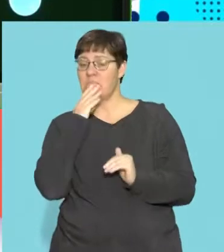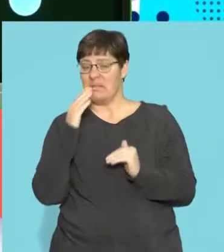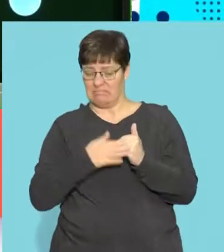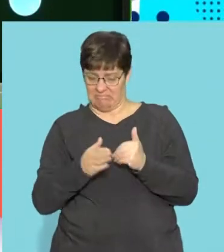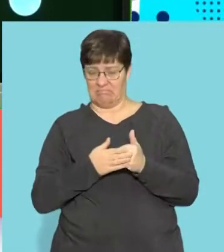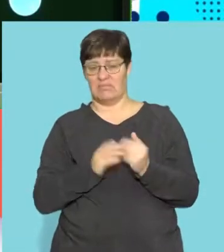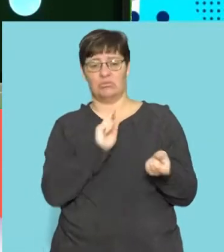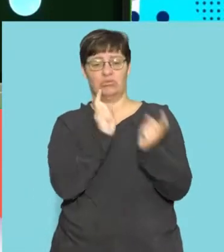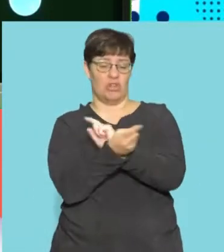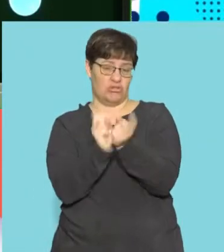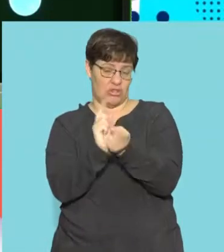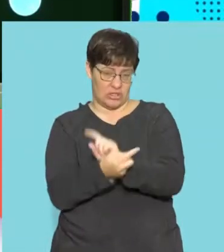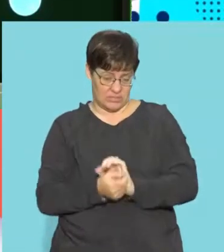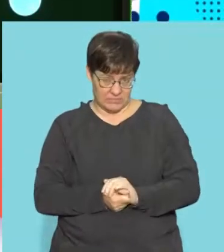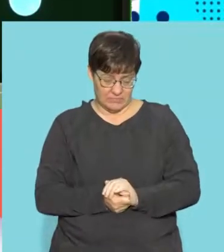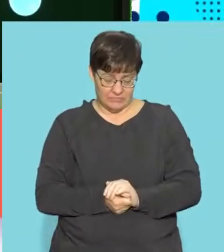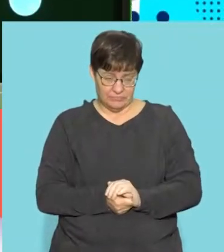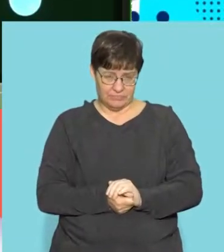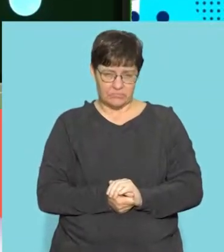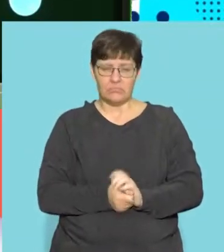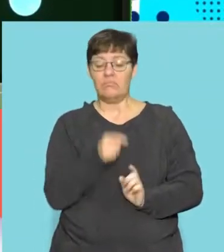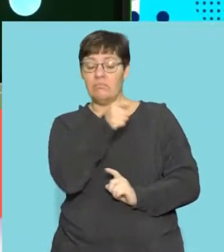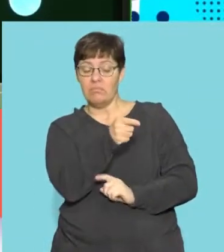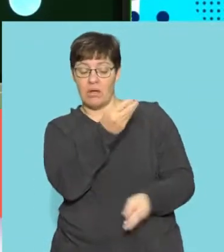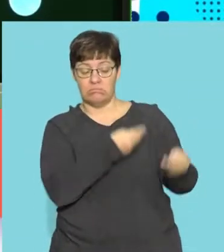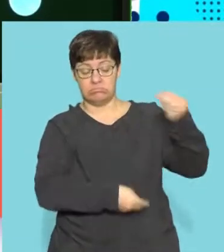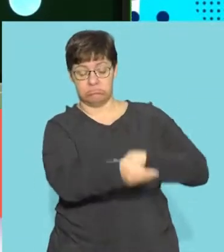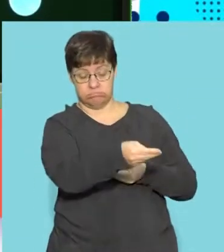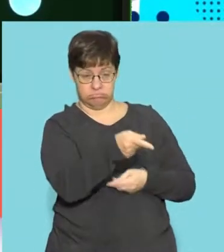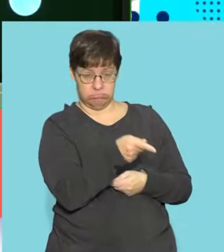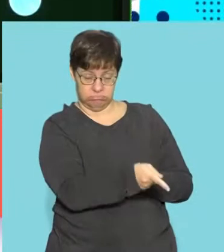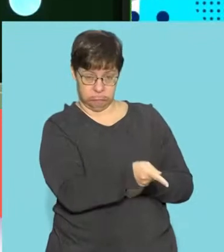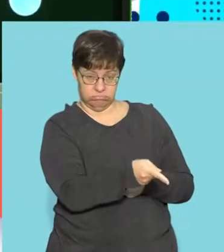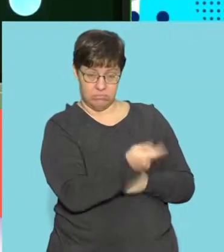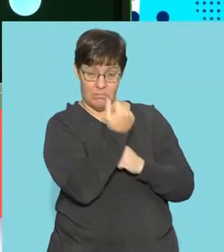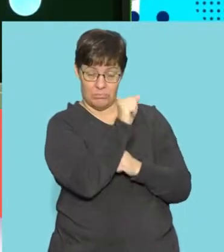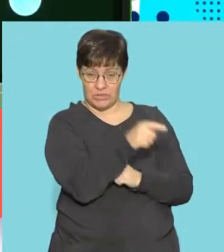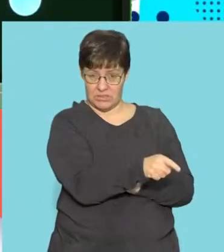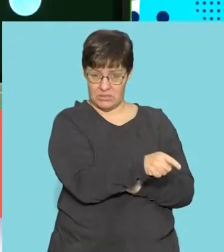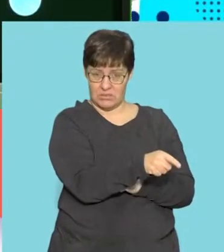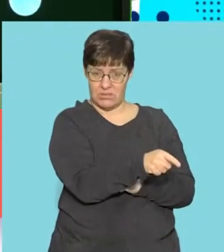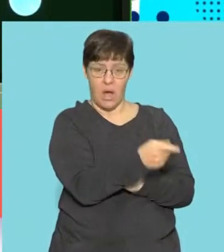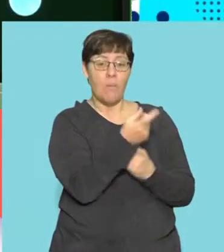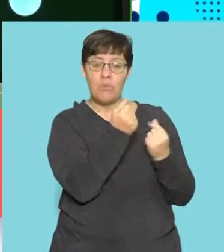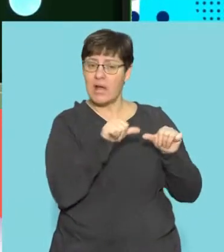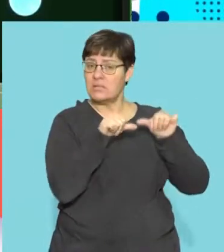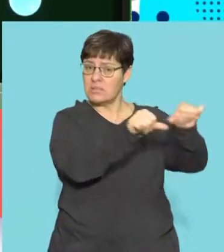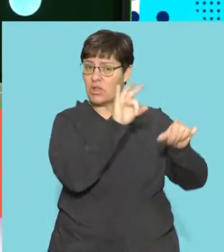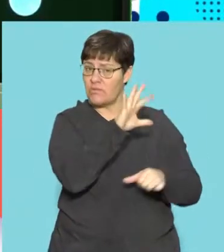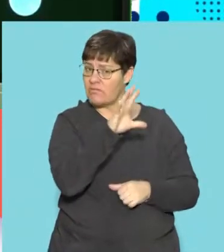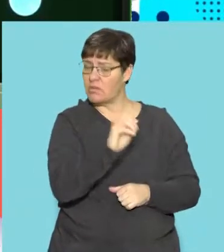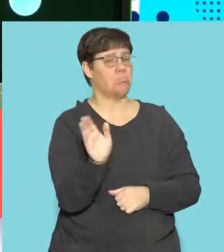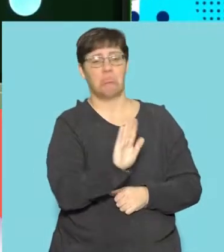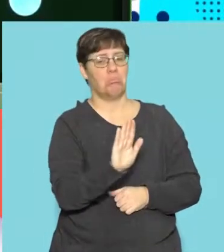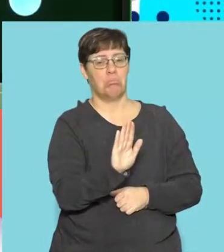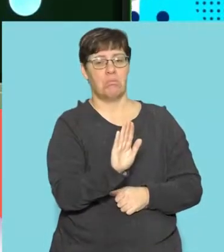When you then change those photocopy machines, the price would have gone up because of inflation.